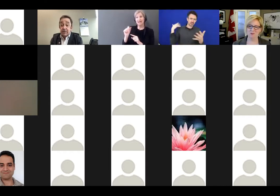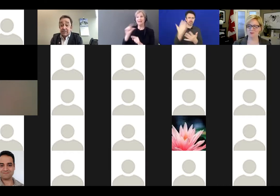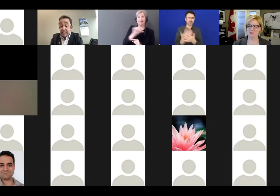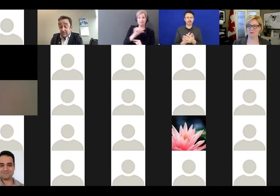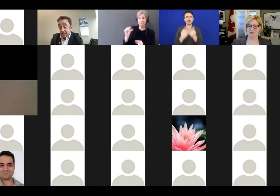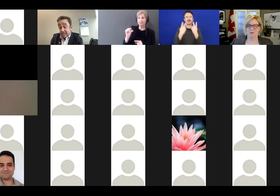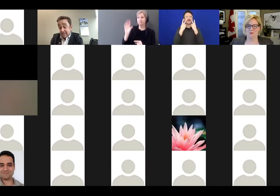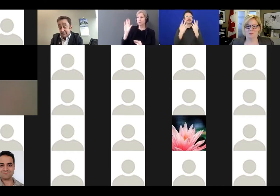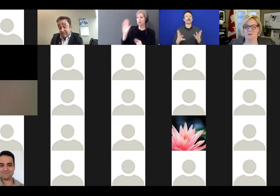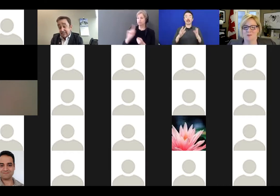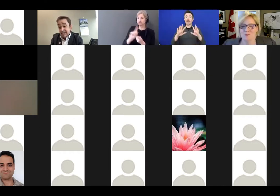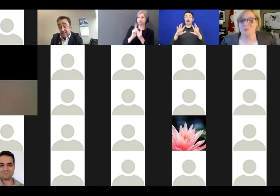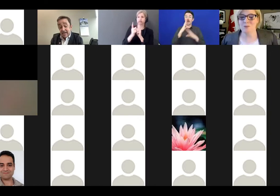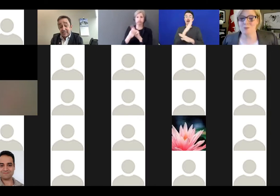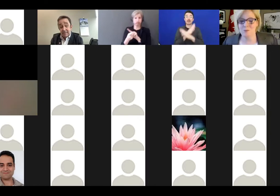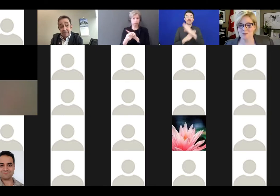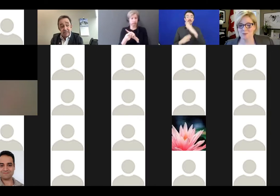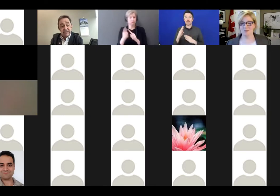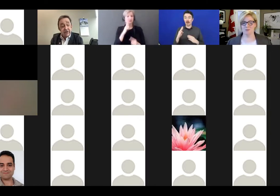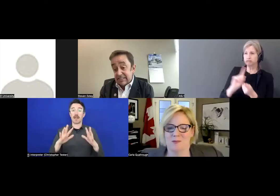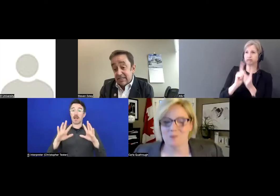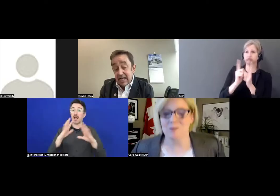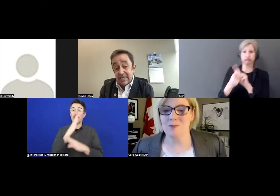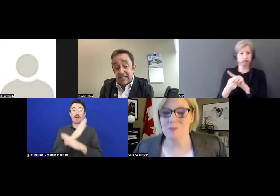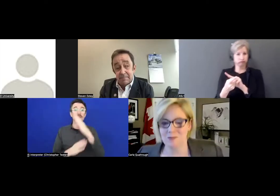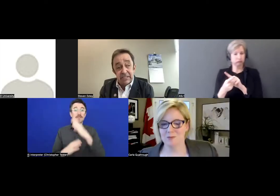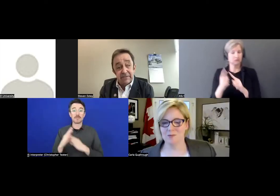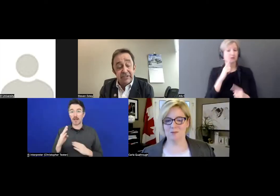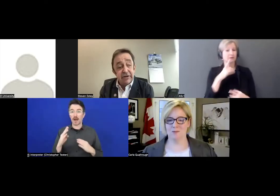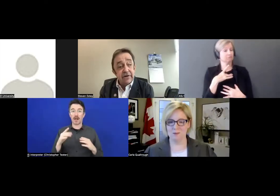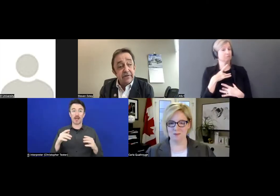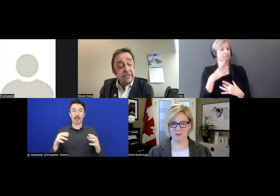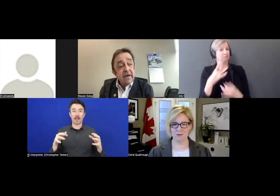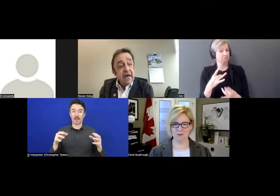been particularly interesting in the last couple of years,